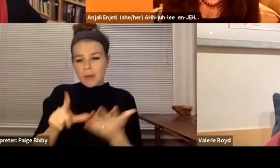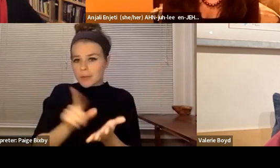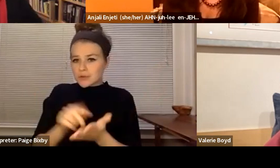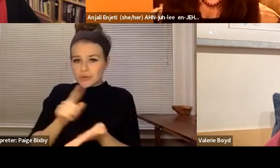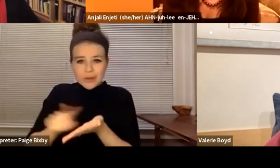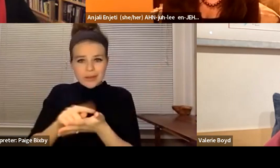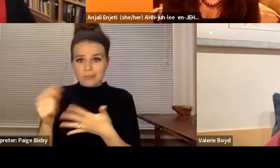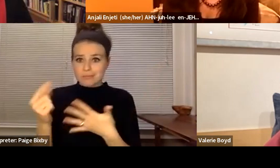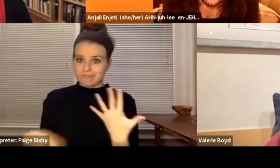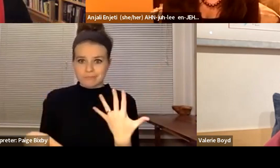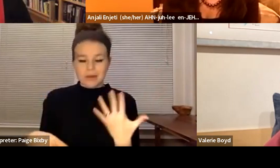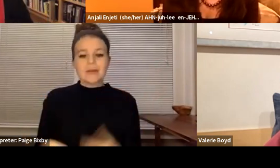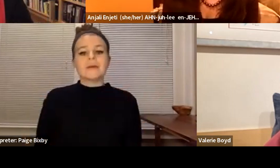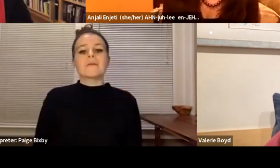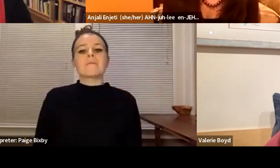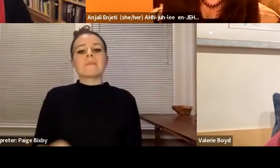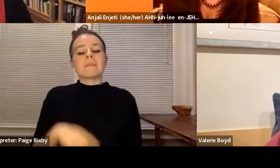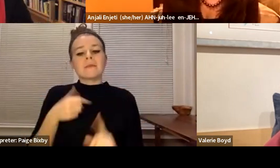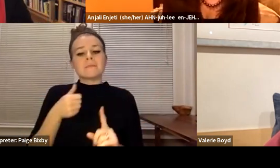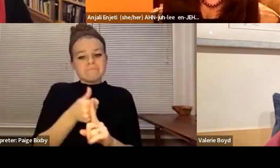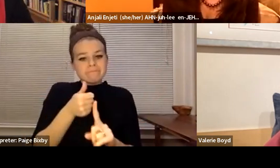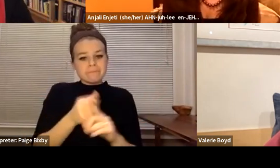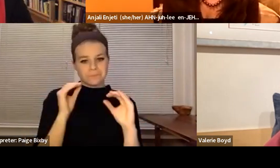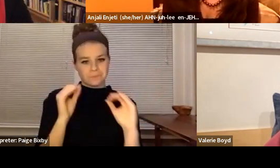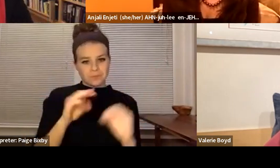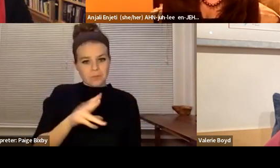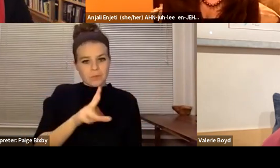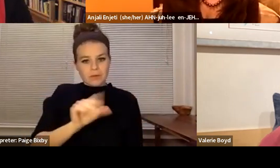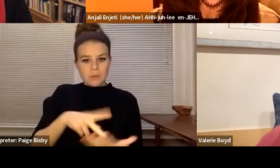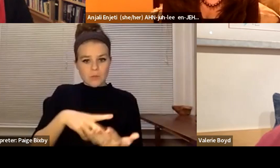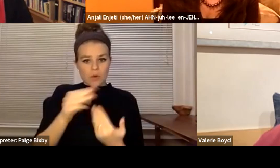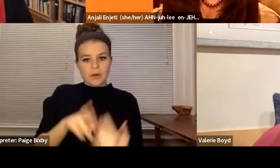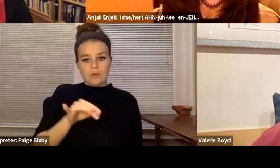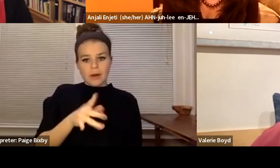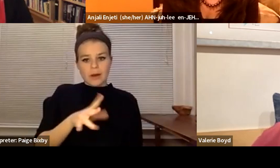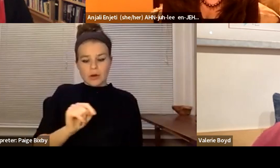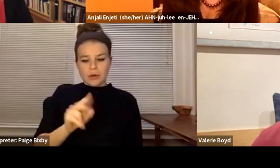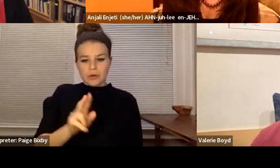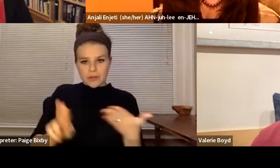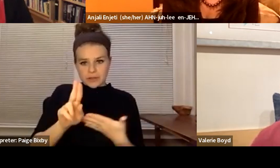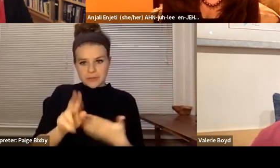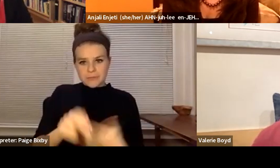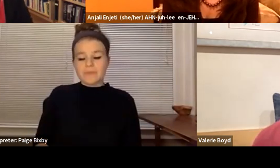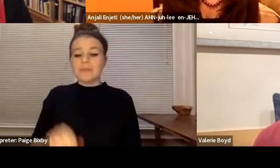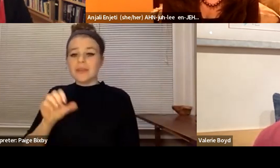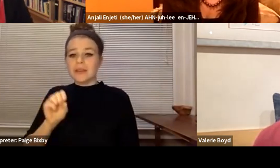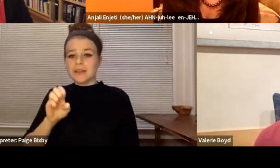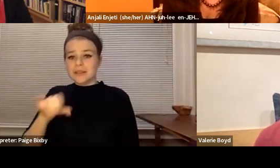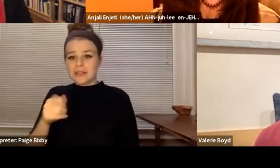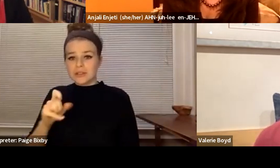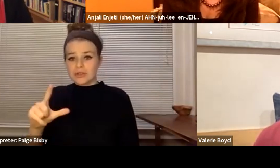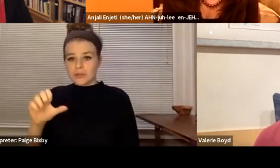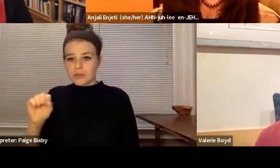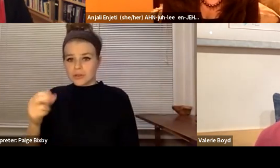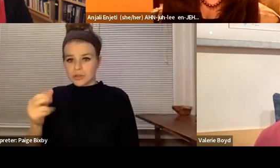of the National Book Critics Circle, she teaches in the MFA program at Reinhardt University. And Sejal Shah writes across genres